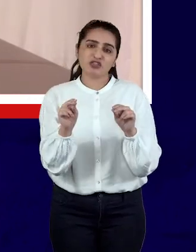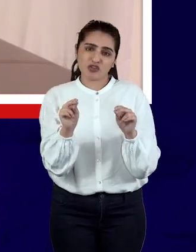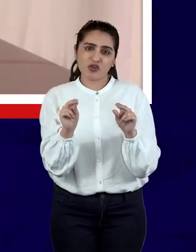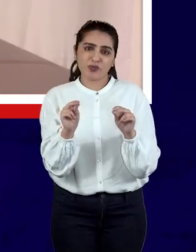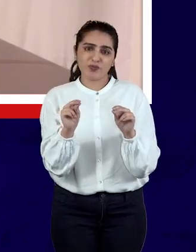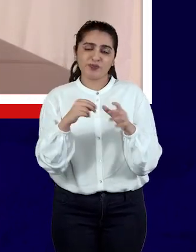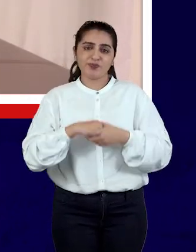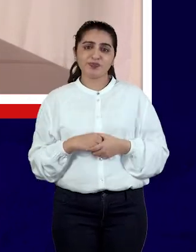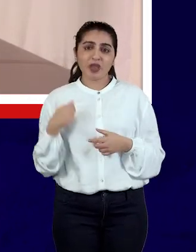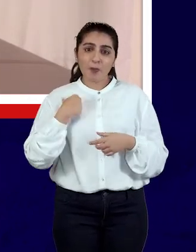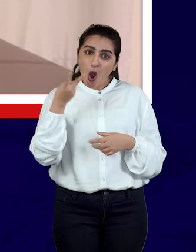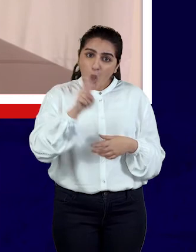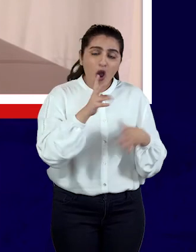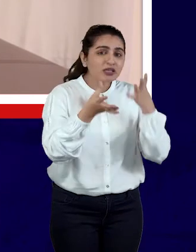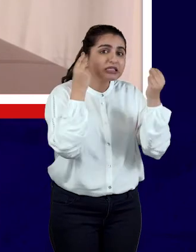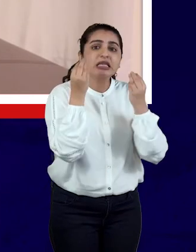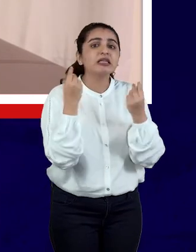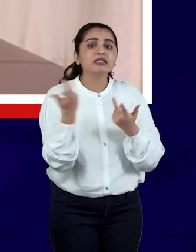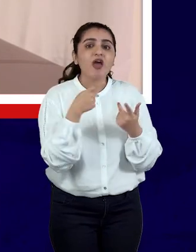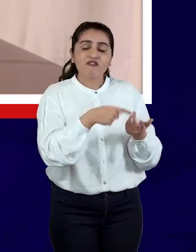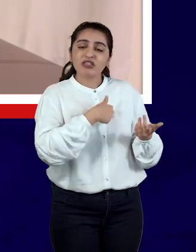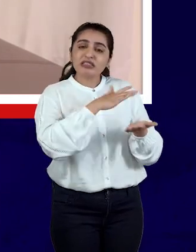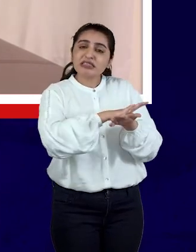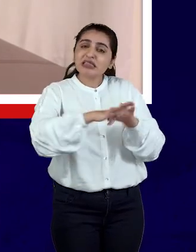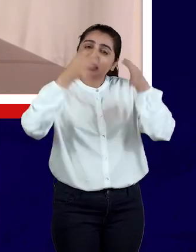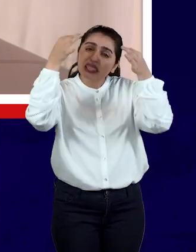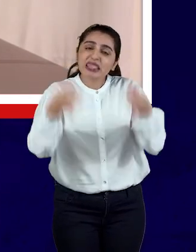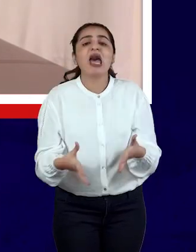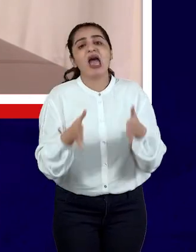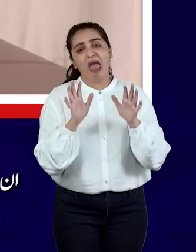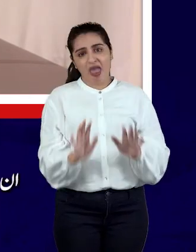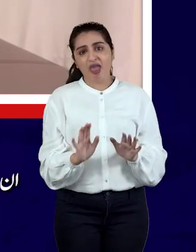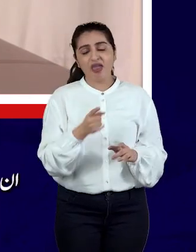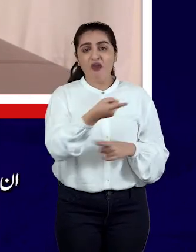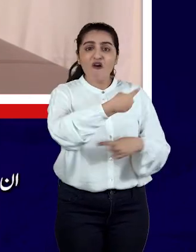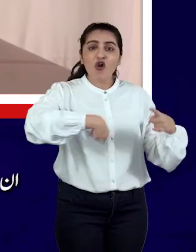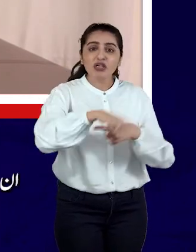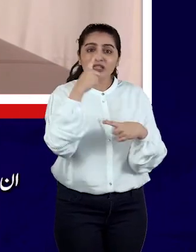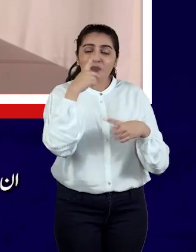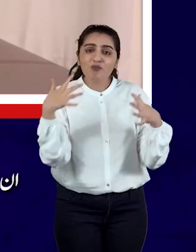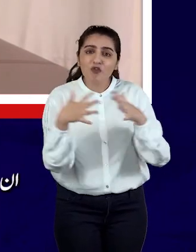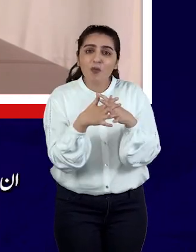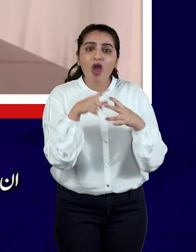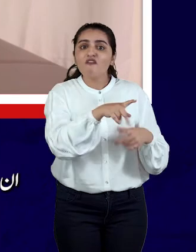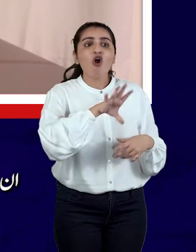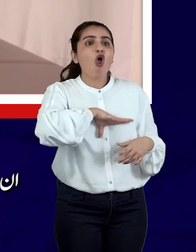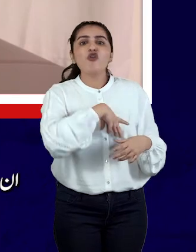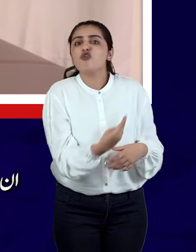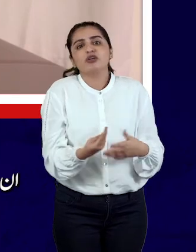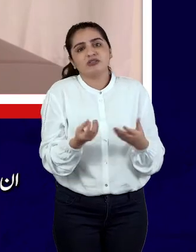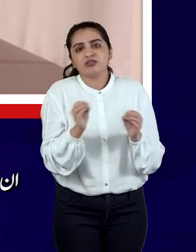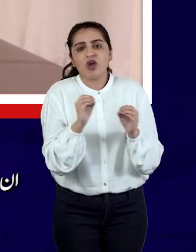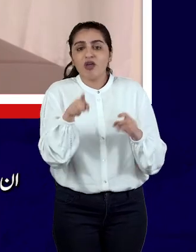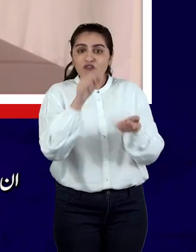it. I learned another thing from them, incredible generosity. You know, these women, they had nothing.